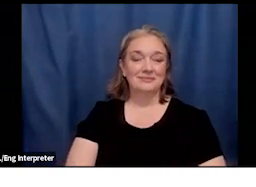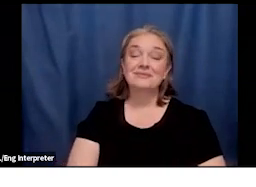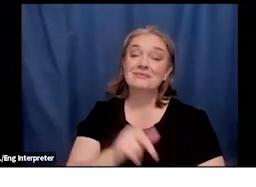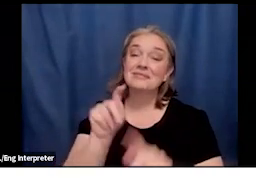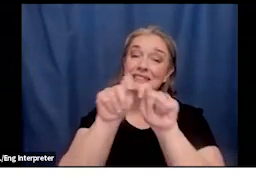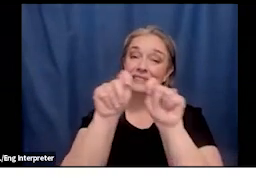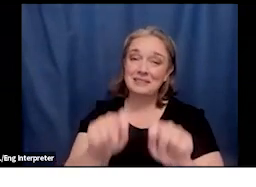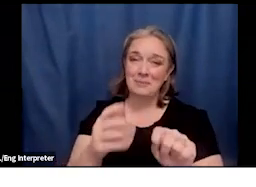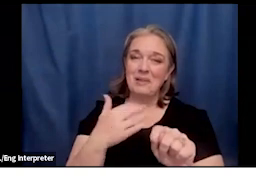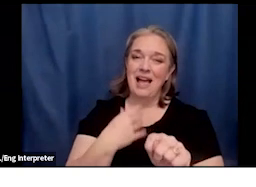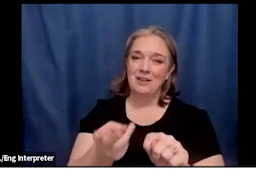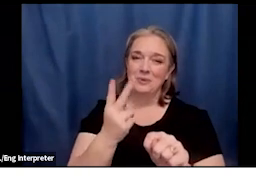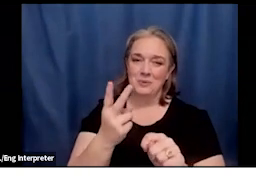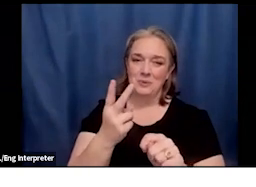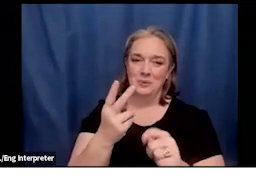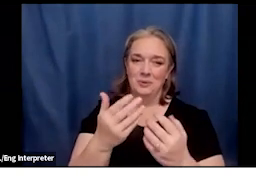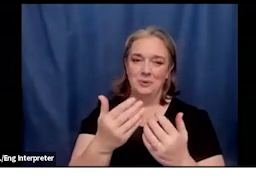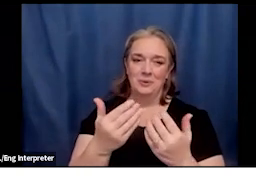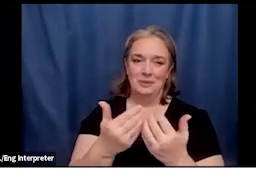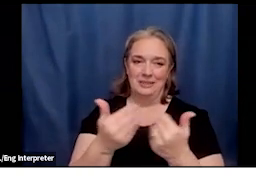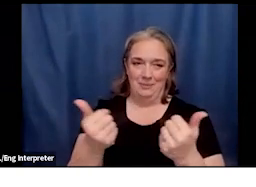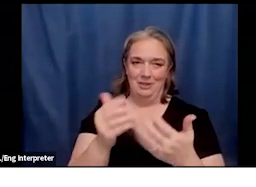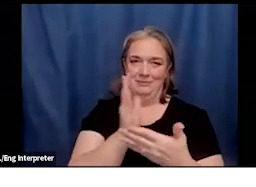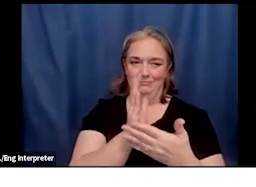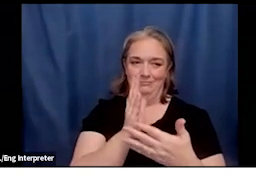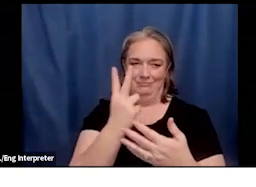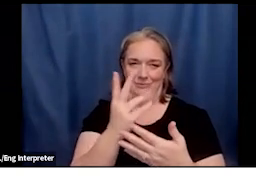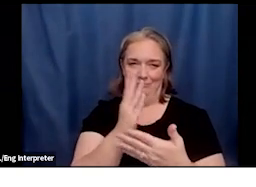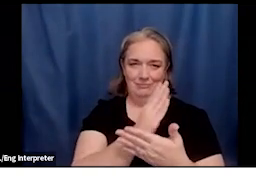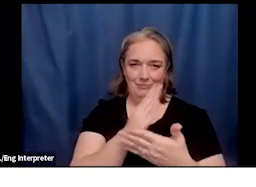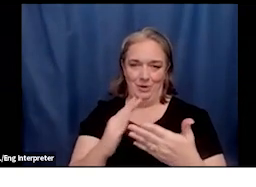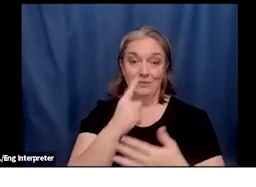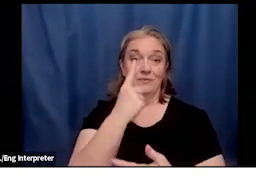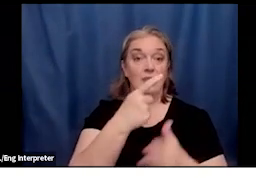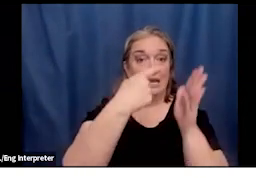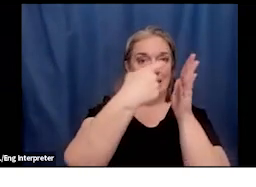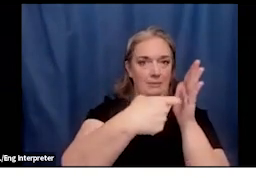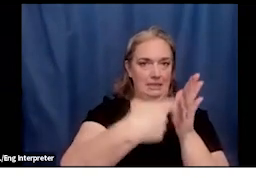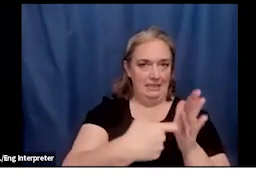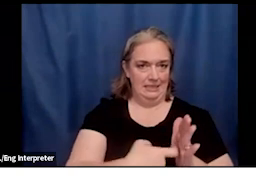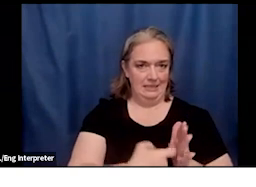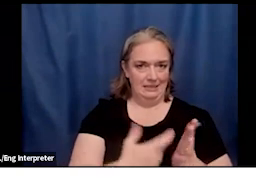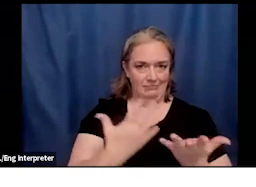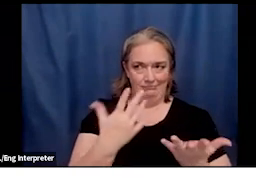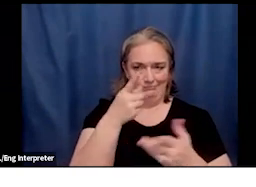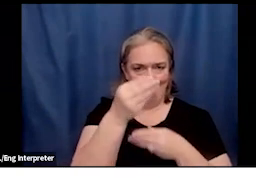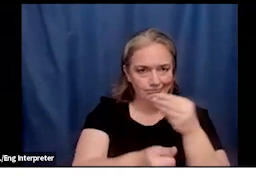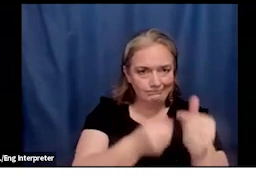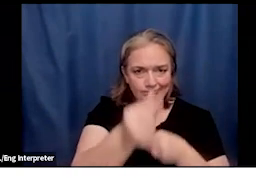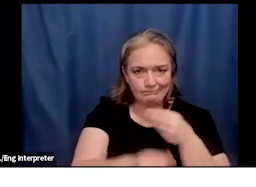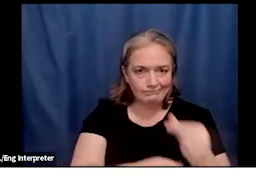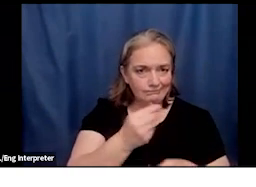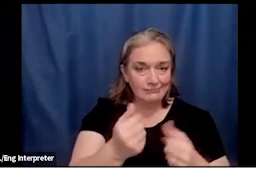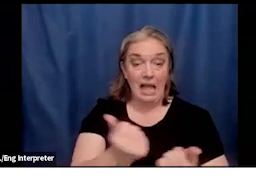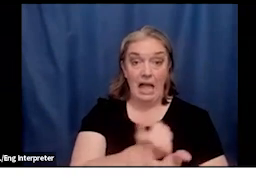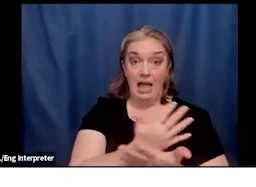two sections. The first is expenses, and these are essentially your costs. This is everything that your project